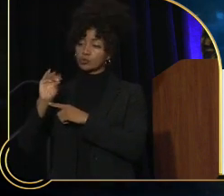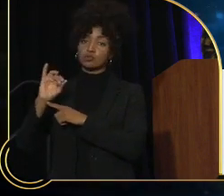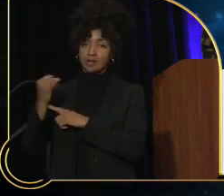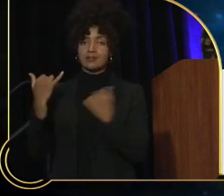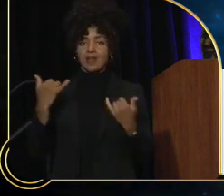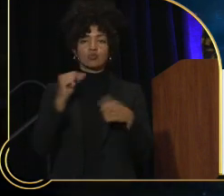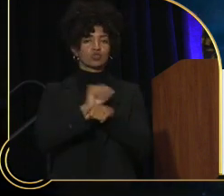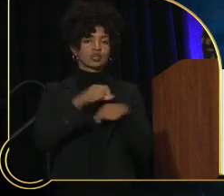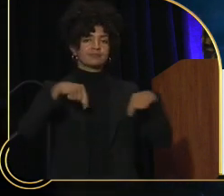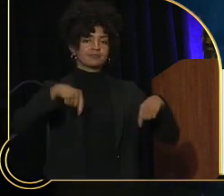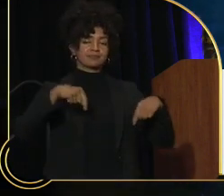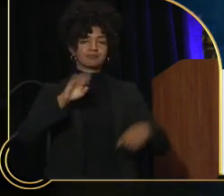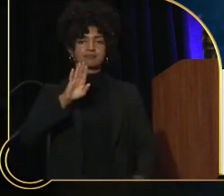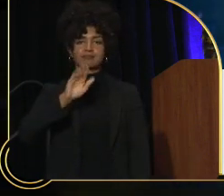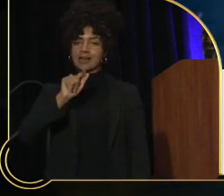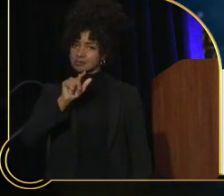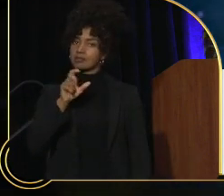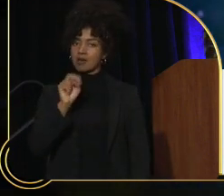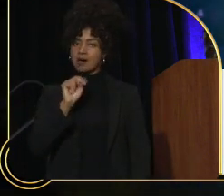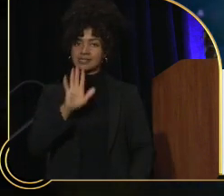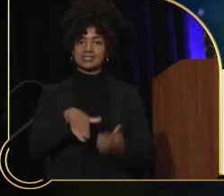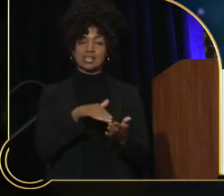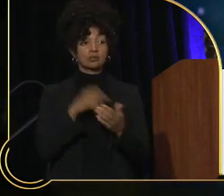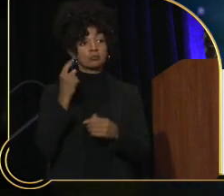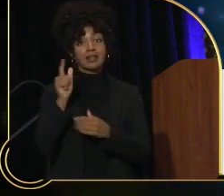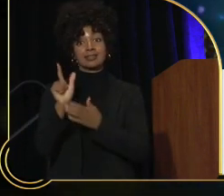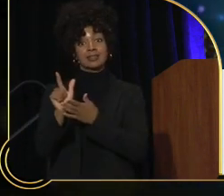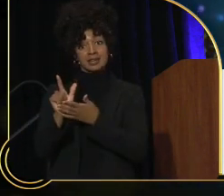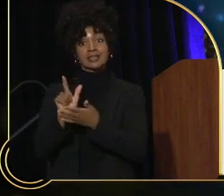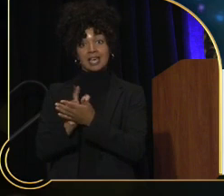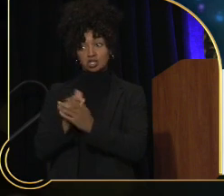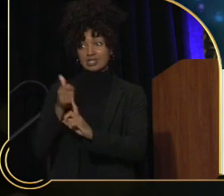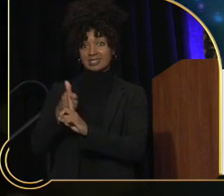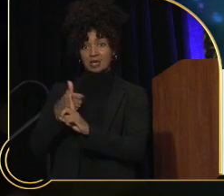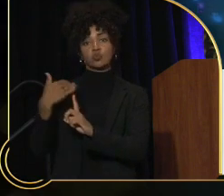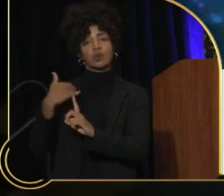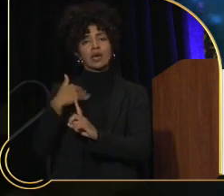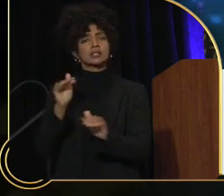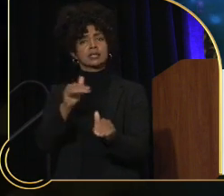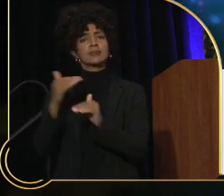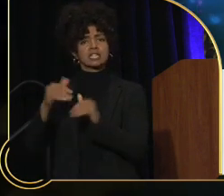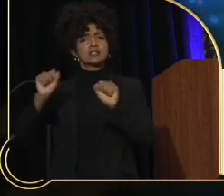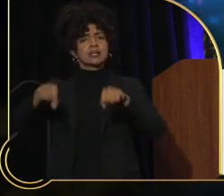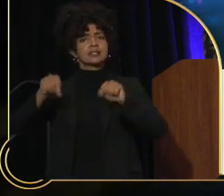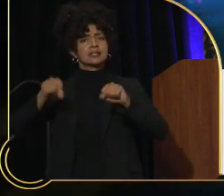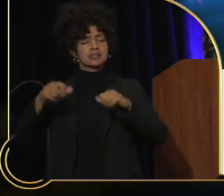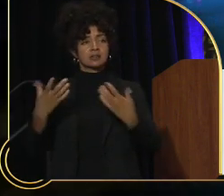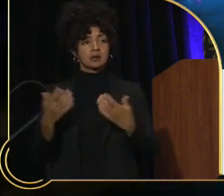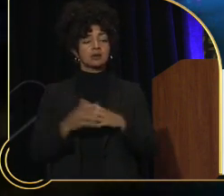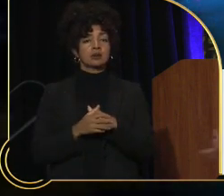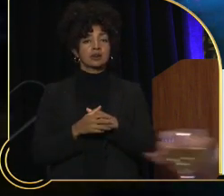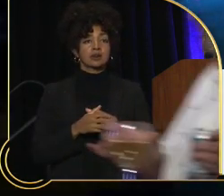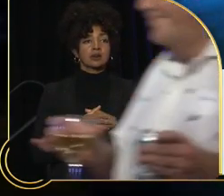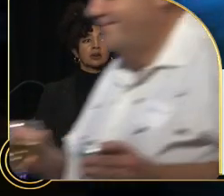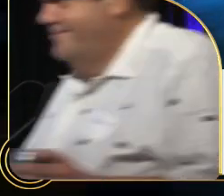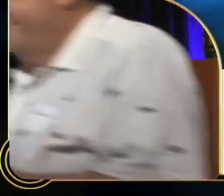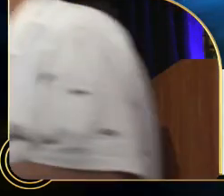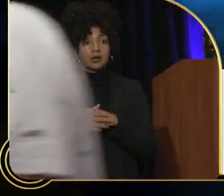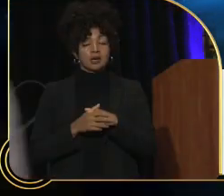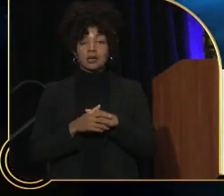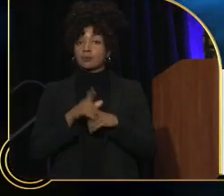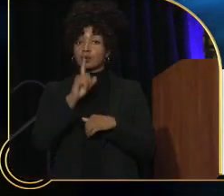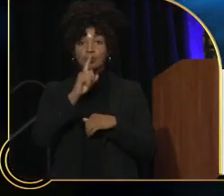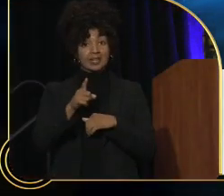Litigation, as many of you know, has its limitations. But at its best, it is a very powerful tool